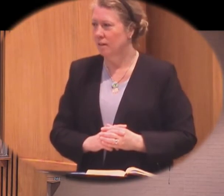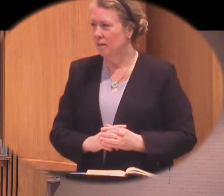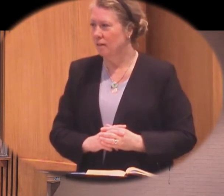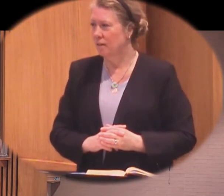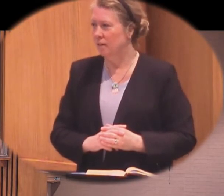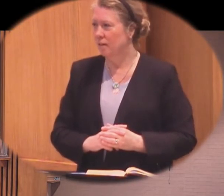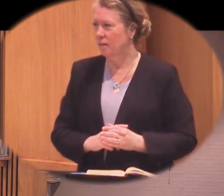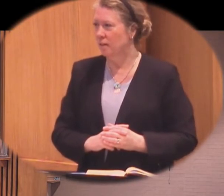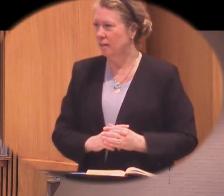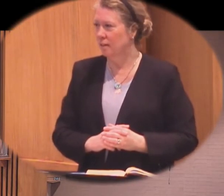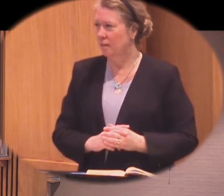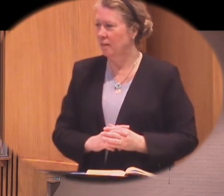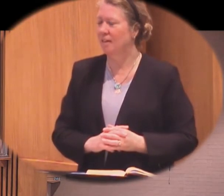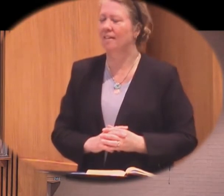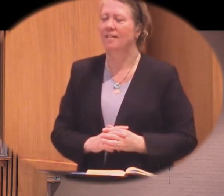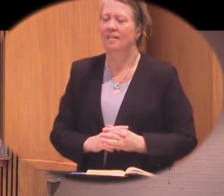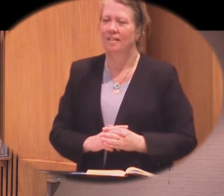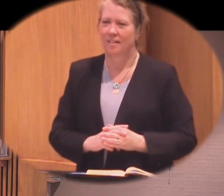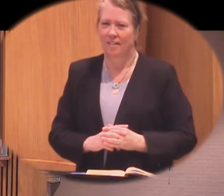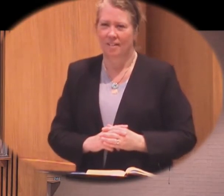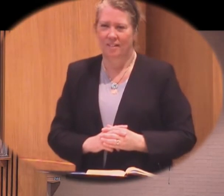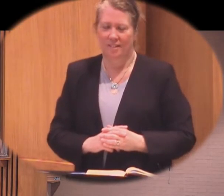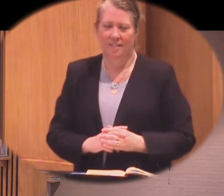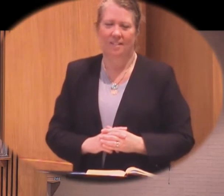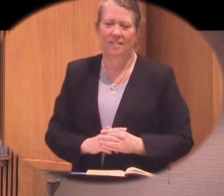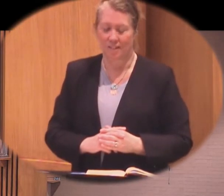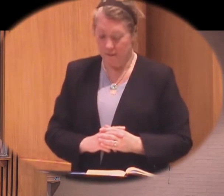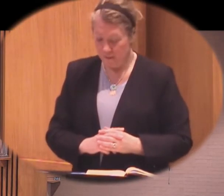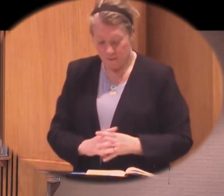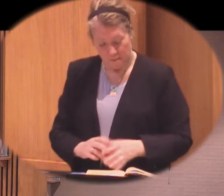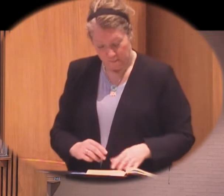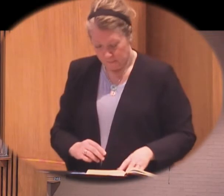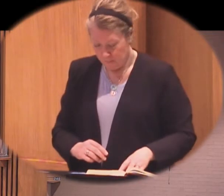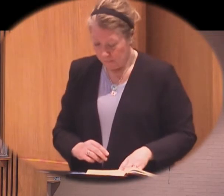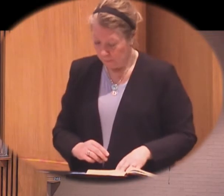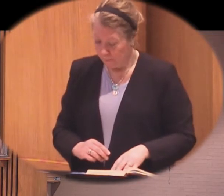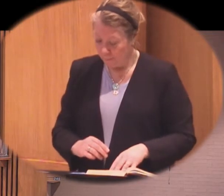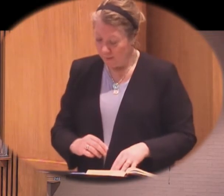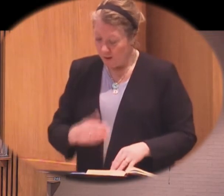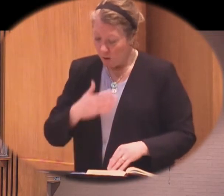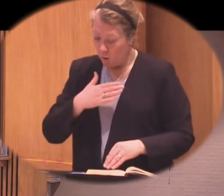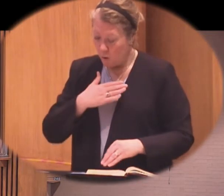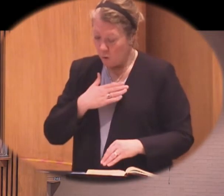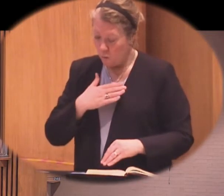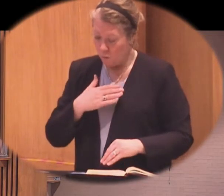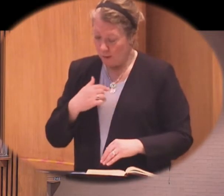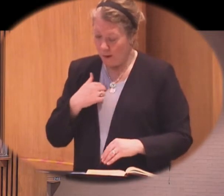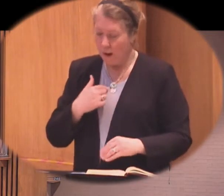Thank you.